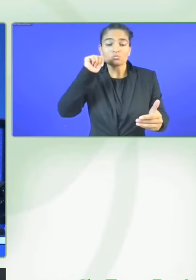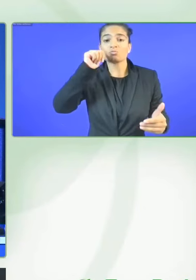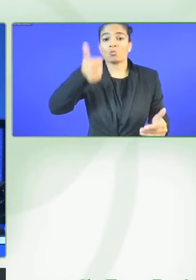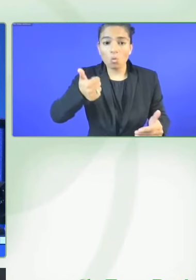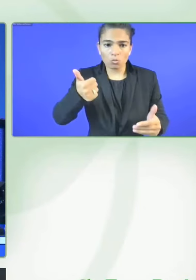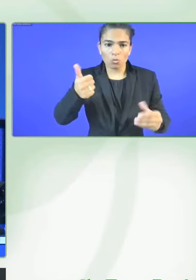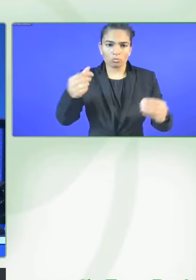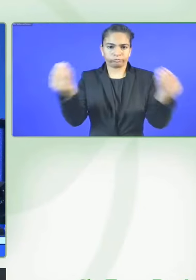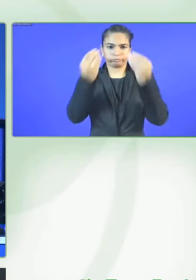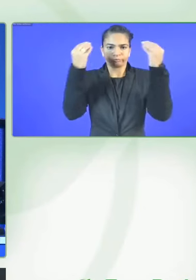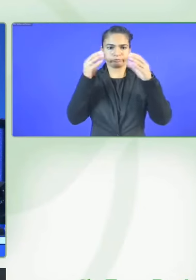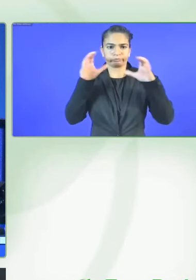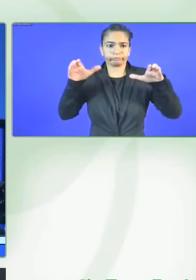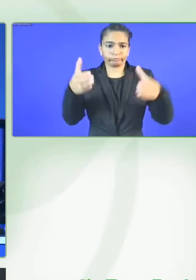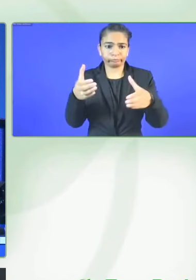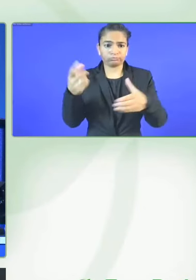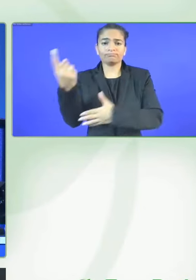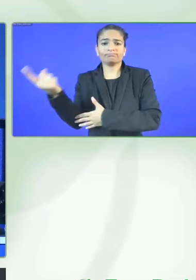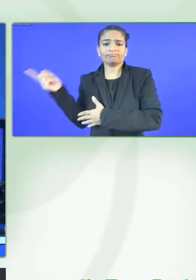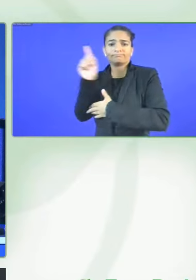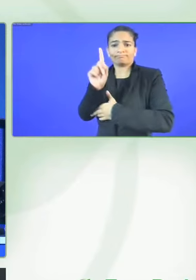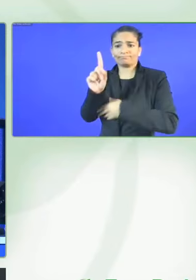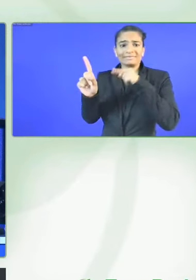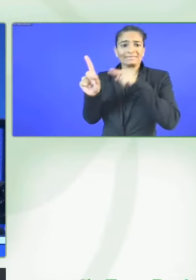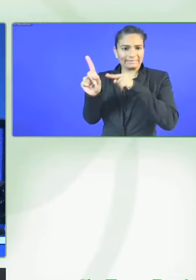come forward.